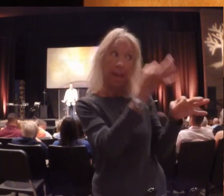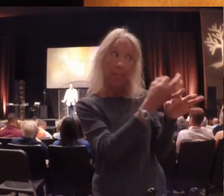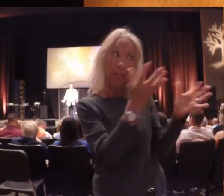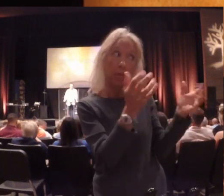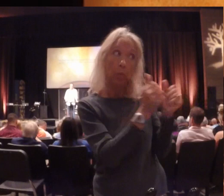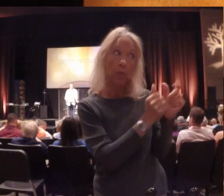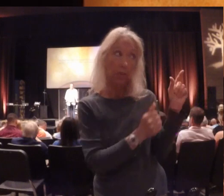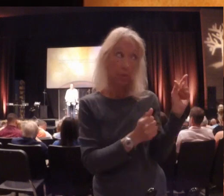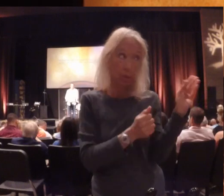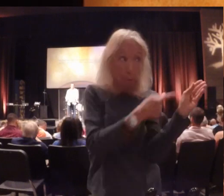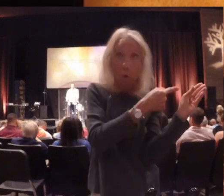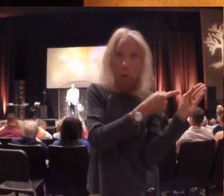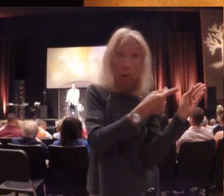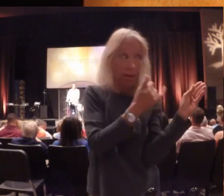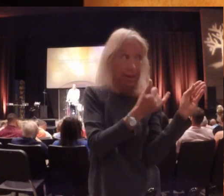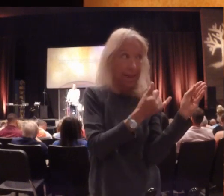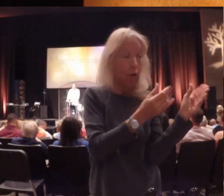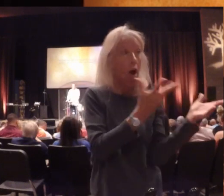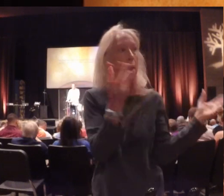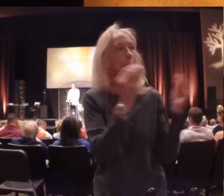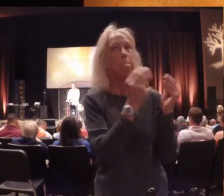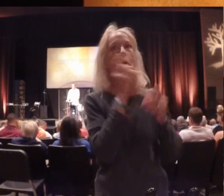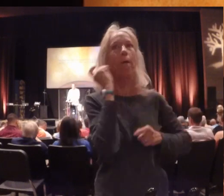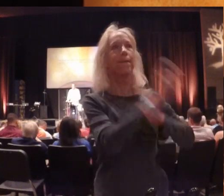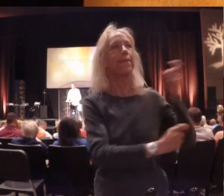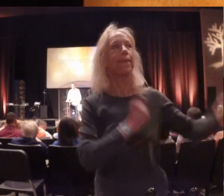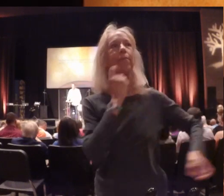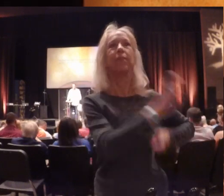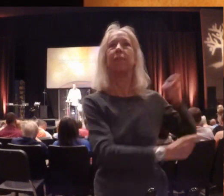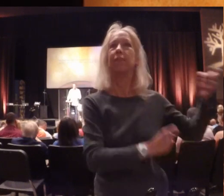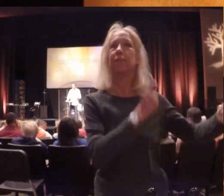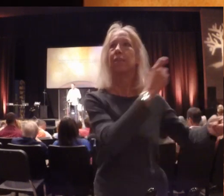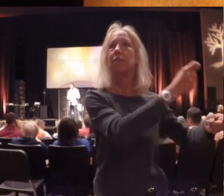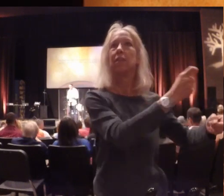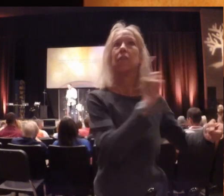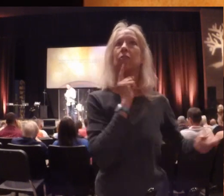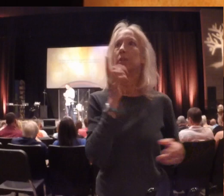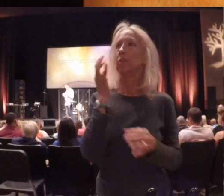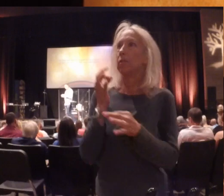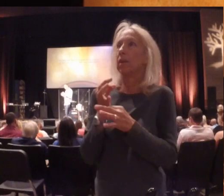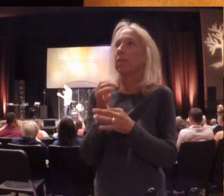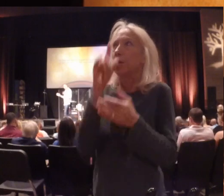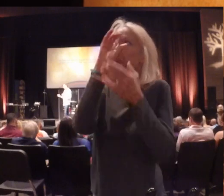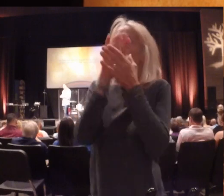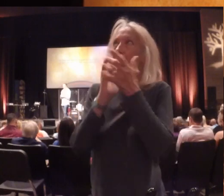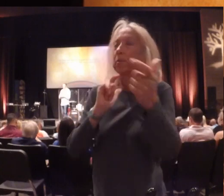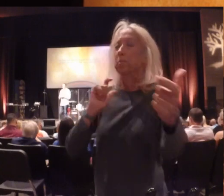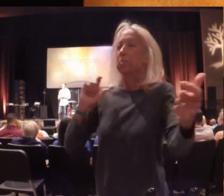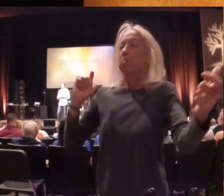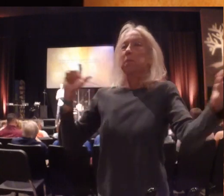faithful in handling the what? The small amount. So now I will give you many more responsibilities. Real